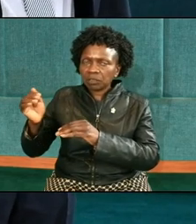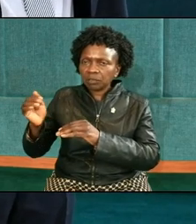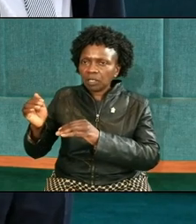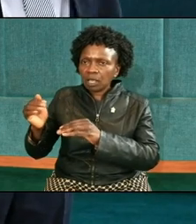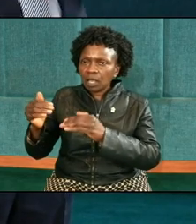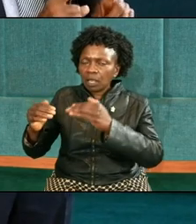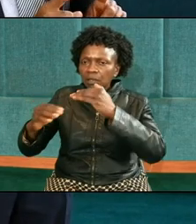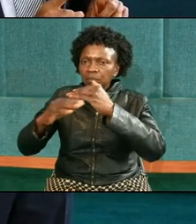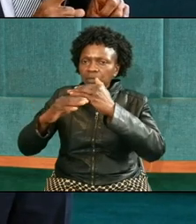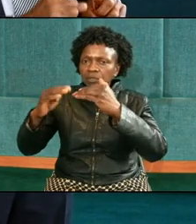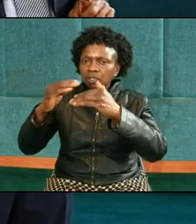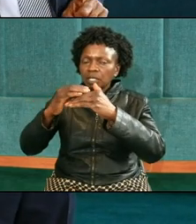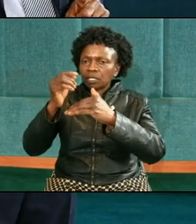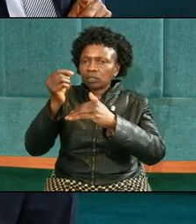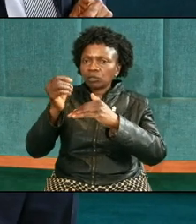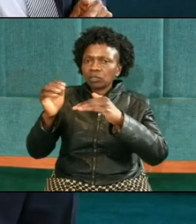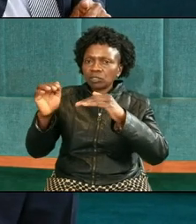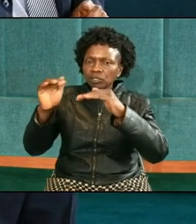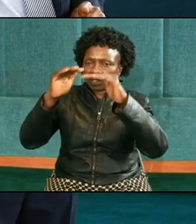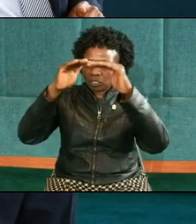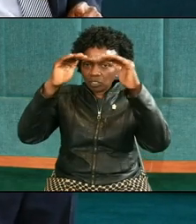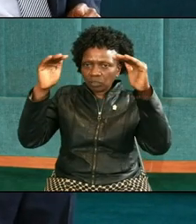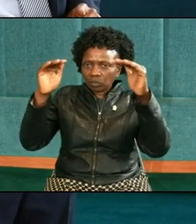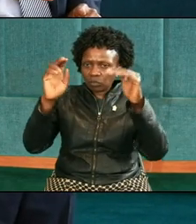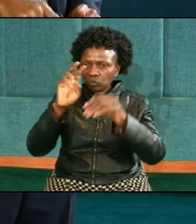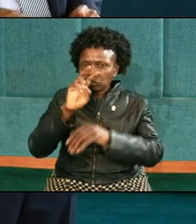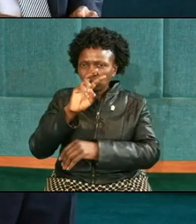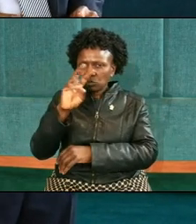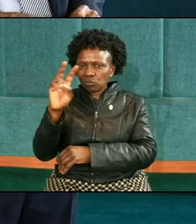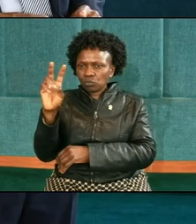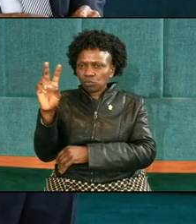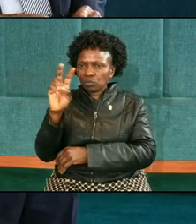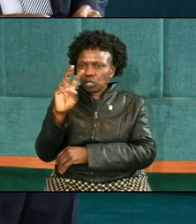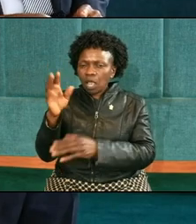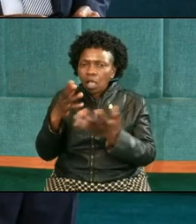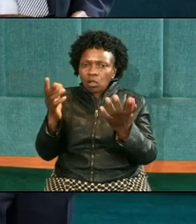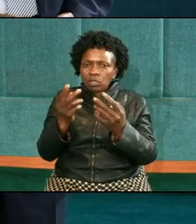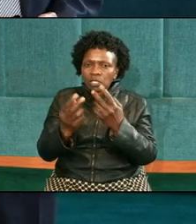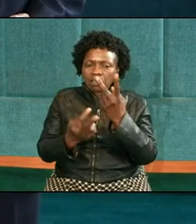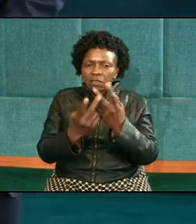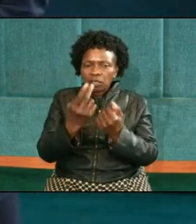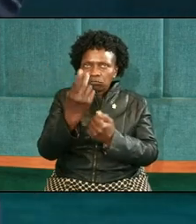shade and sat there to watch whether fire is going to come down and burn up the city.